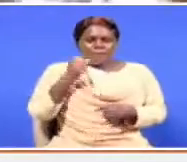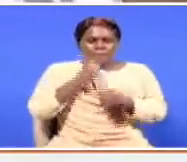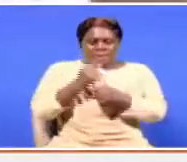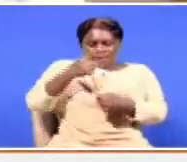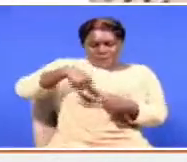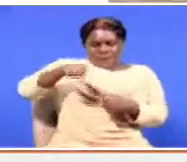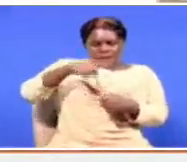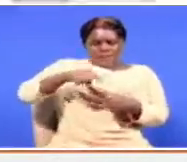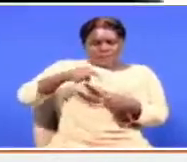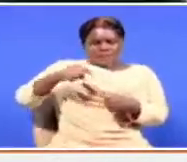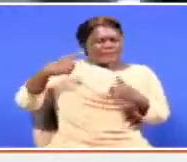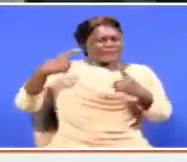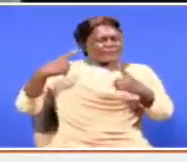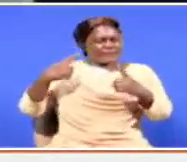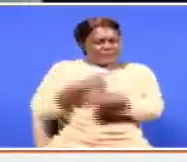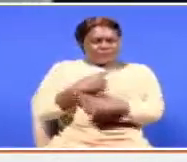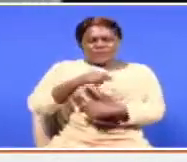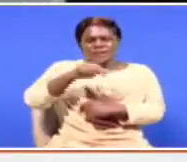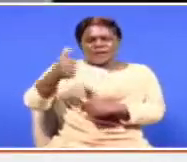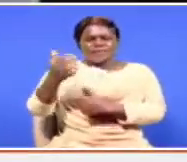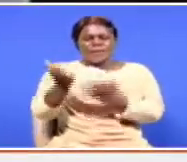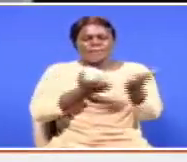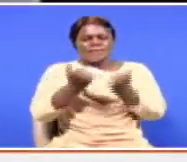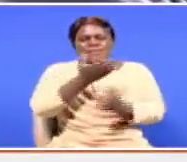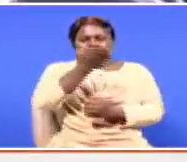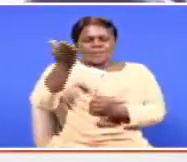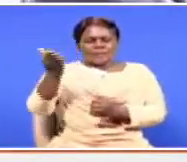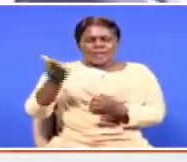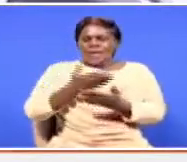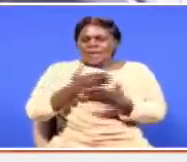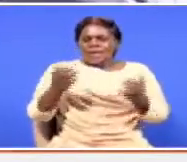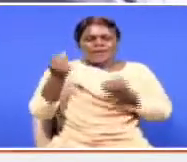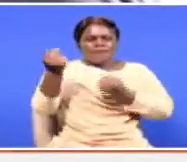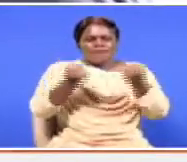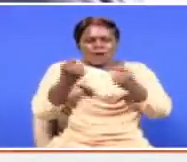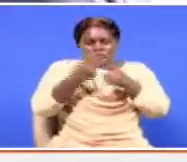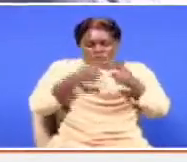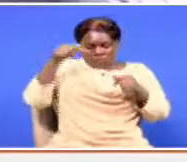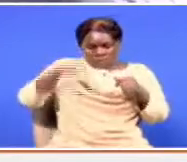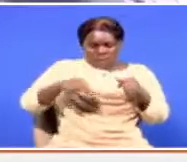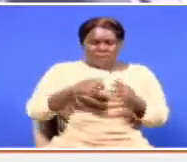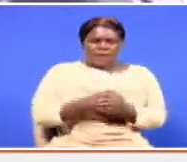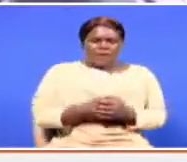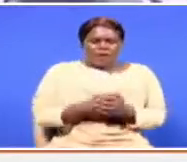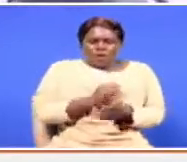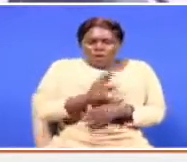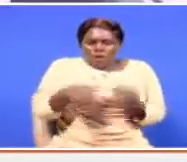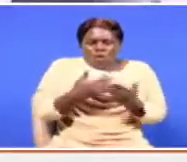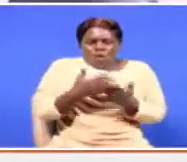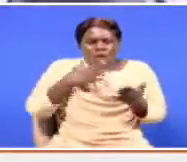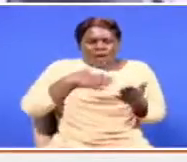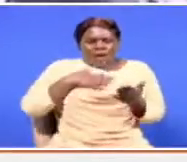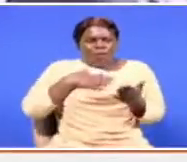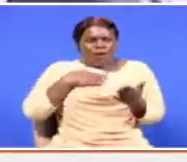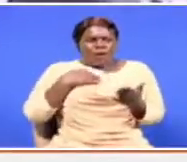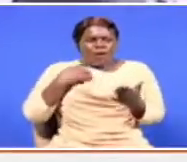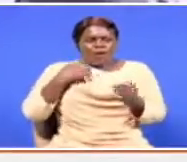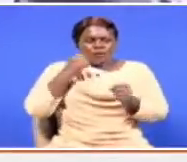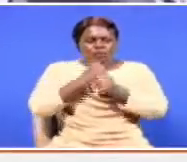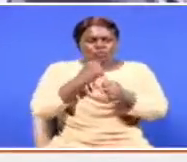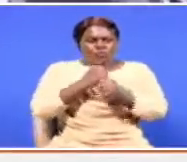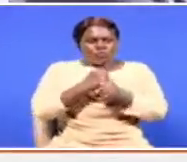us completely different from any other dealer out there, because any car that comes in, all our stocks, we have to do